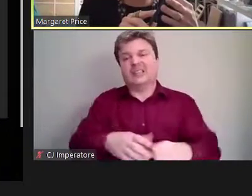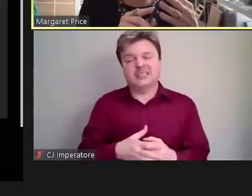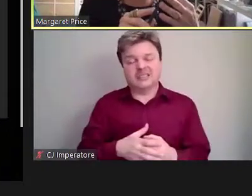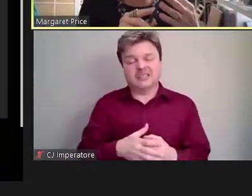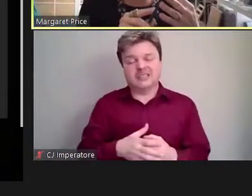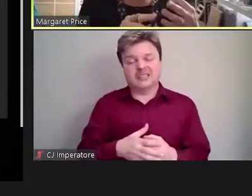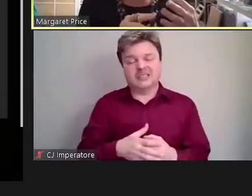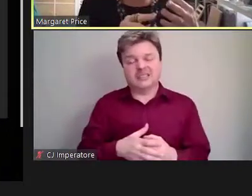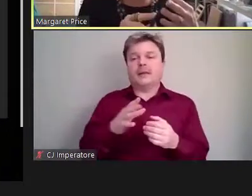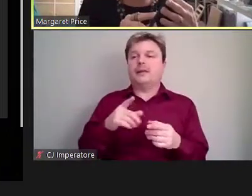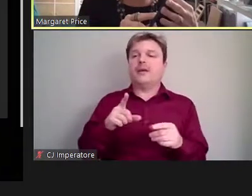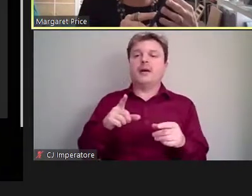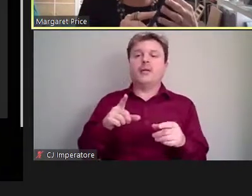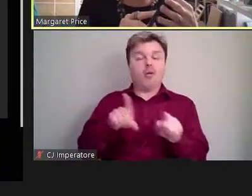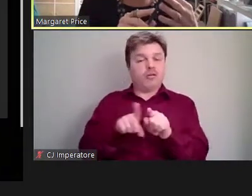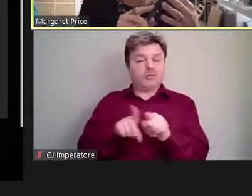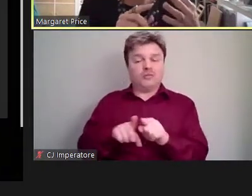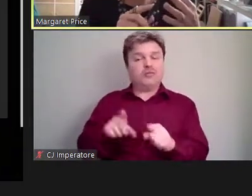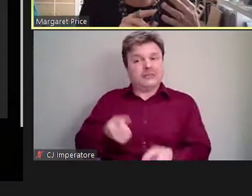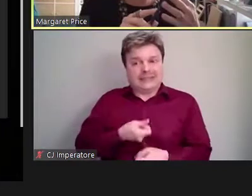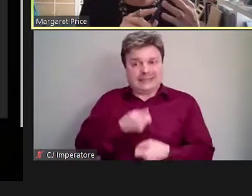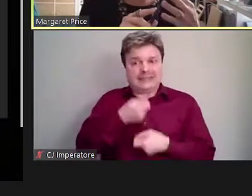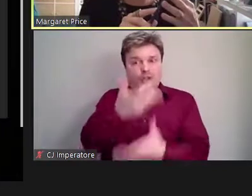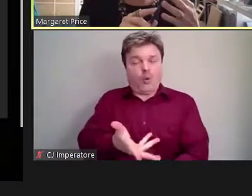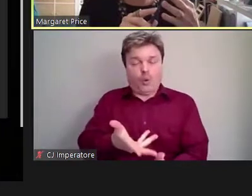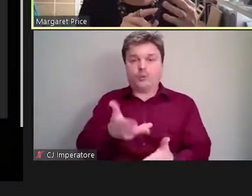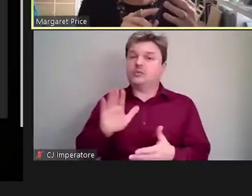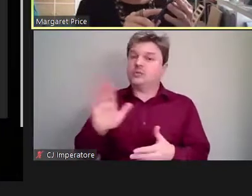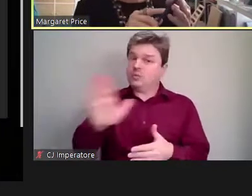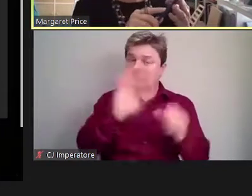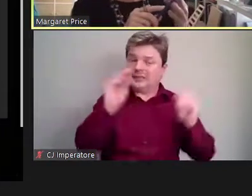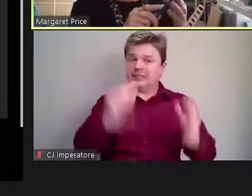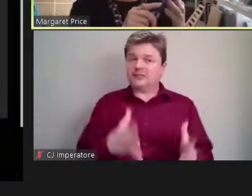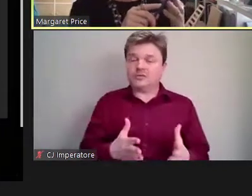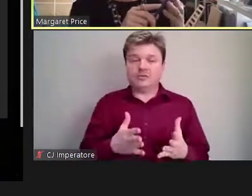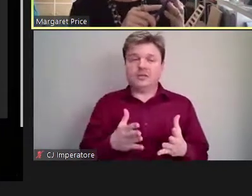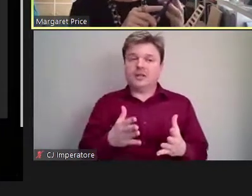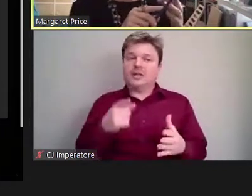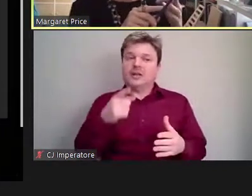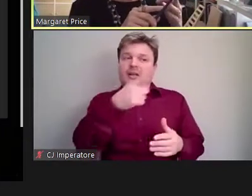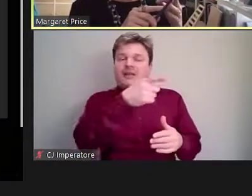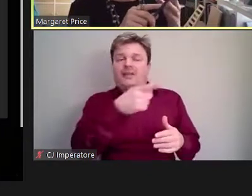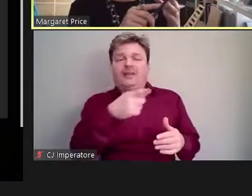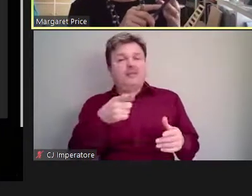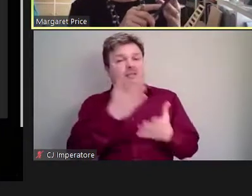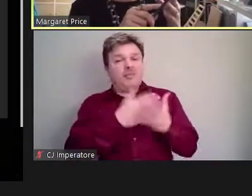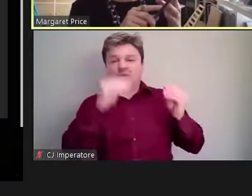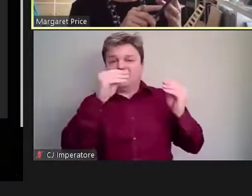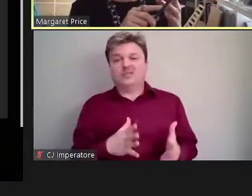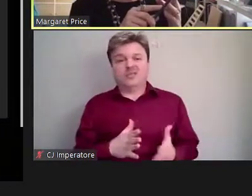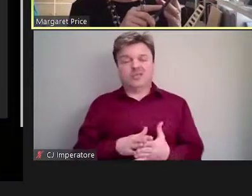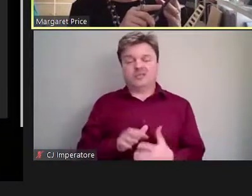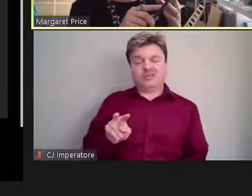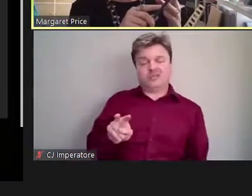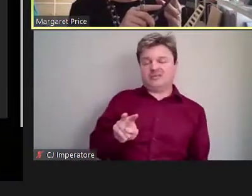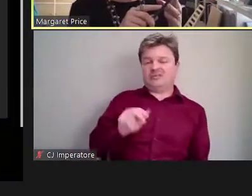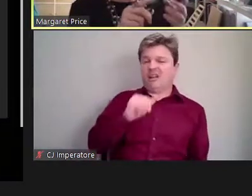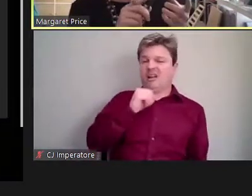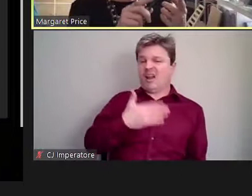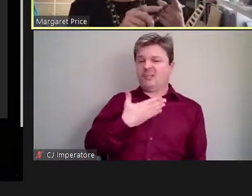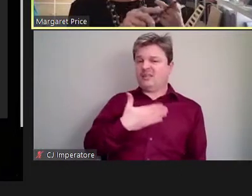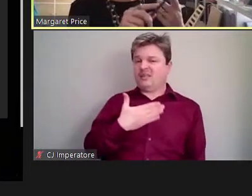situations, including to your own professors, who may or may not be super happy to learn that you are disclosing a